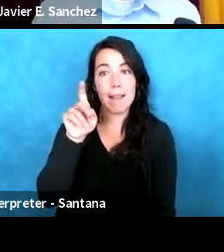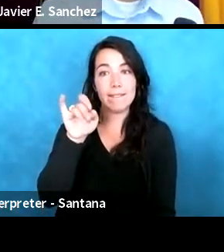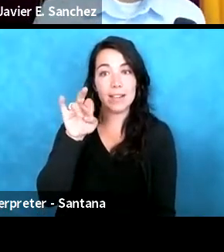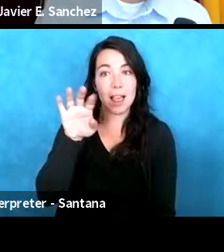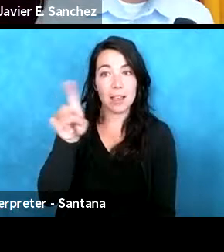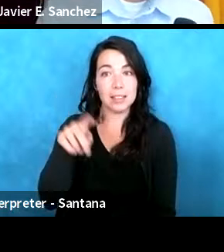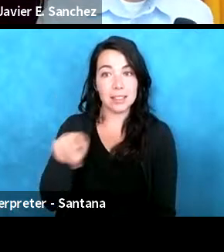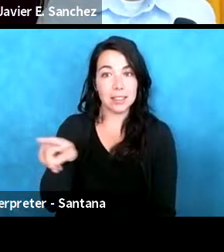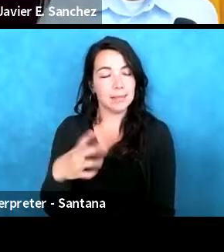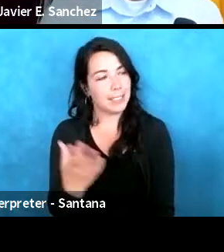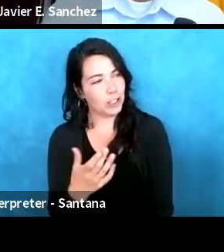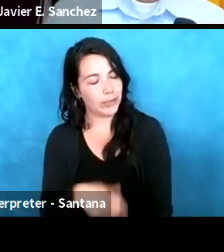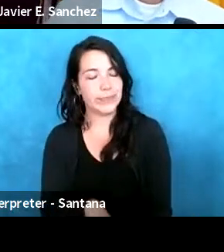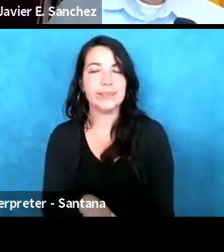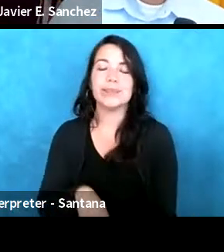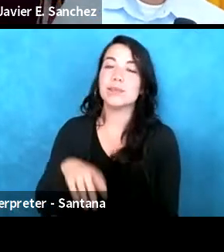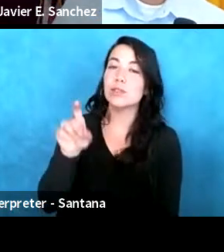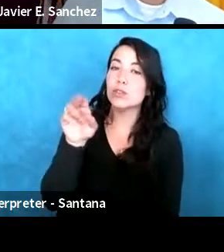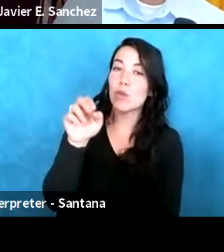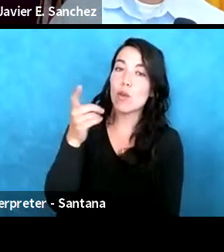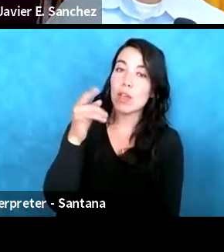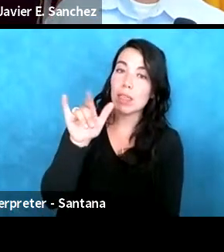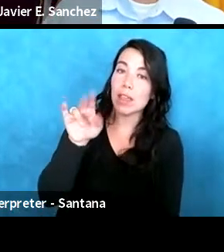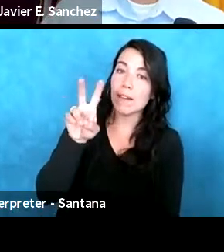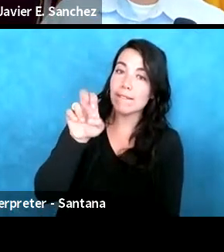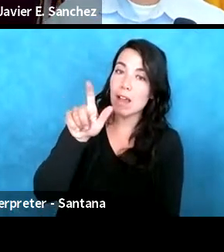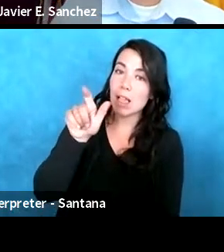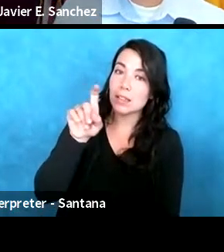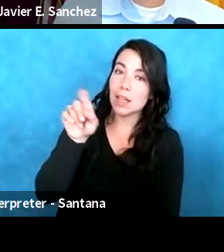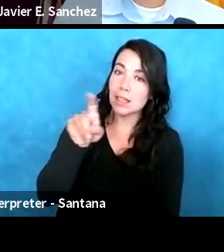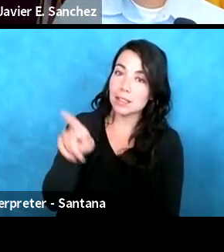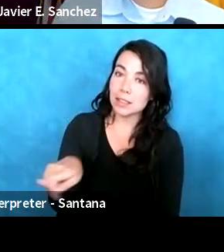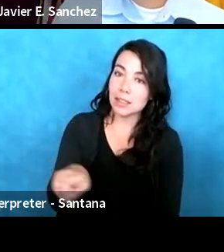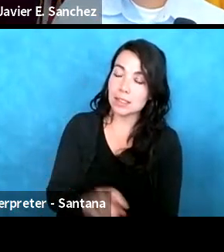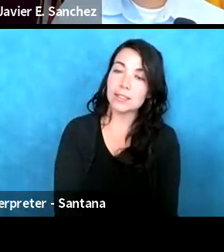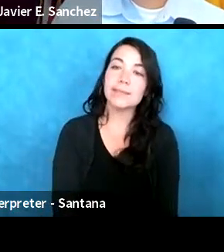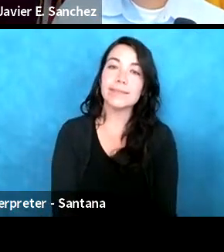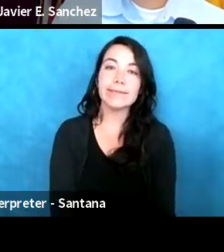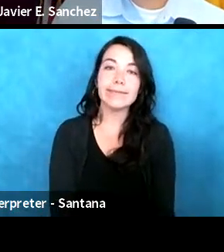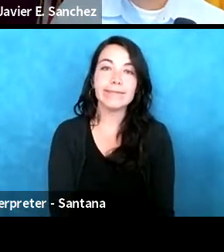Present. Councillor Dorothy D.D. Valdez.